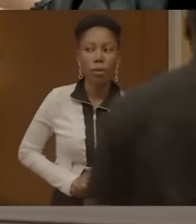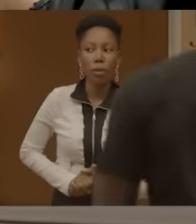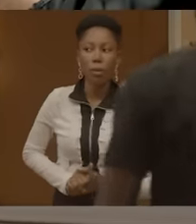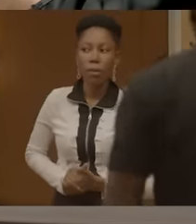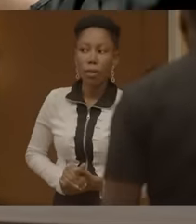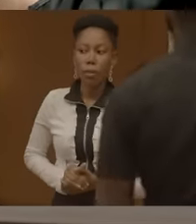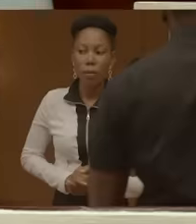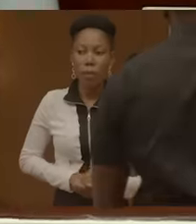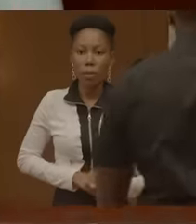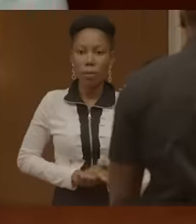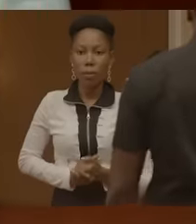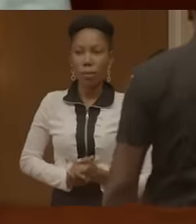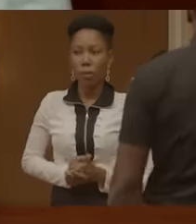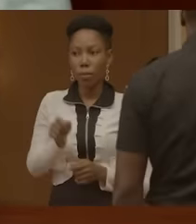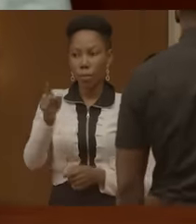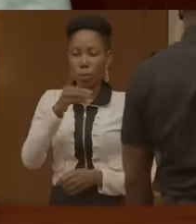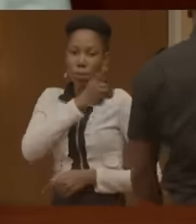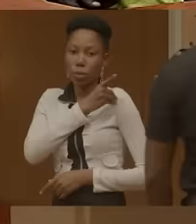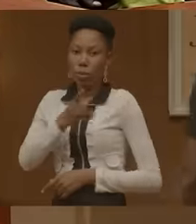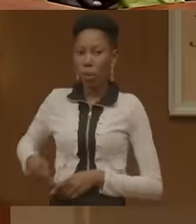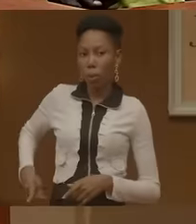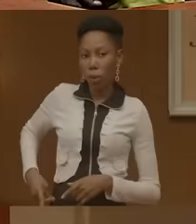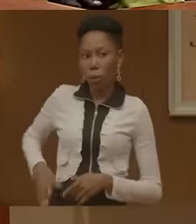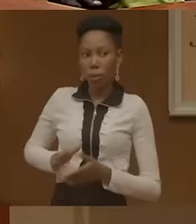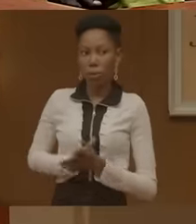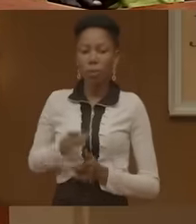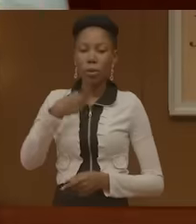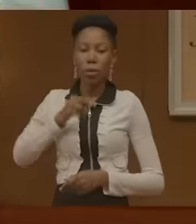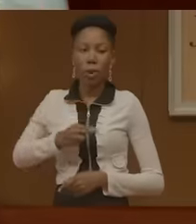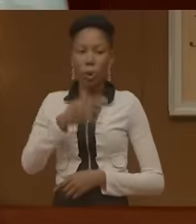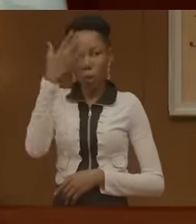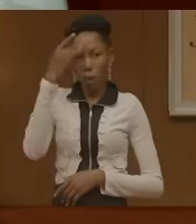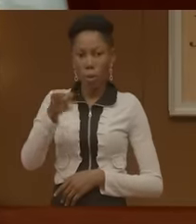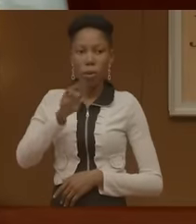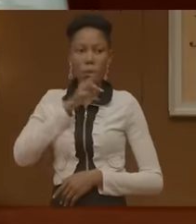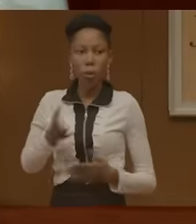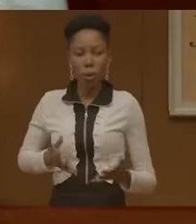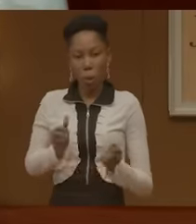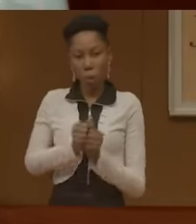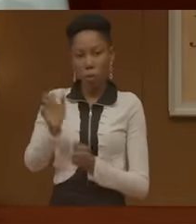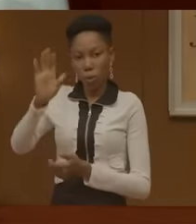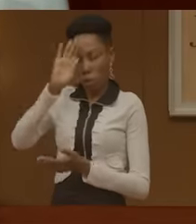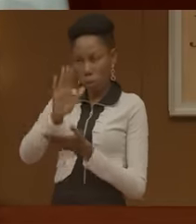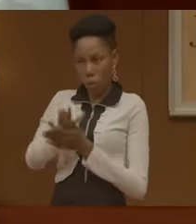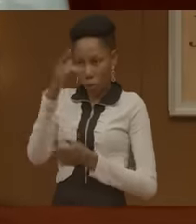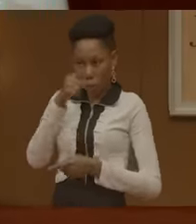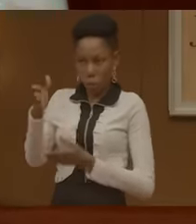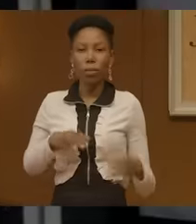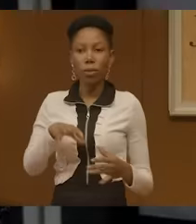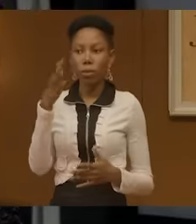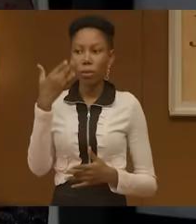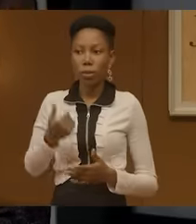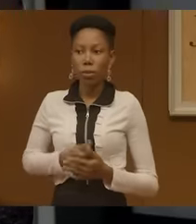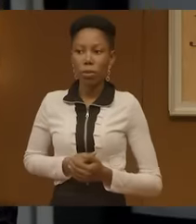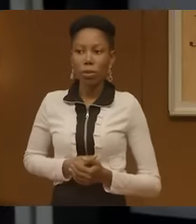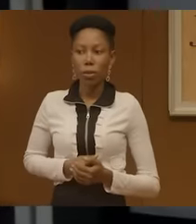You're welcome, Your Honor. Ayetura Deborah. Yes, ma'am. Can you tell me why you are here? You are here with your husband. Why have you brought your husband to court?